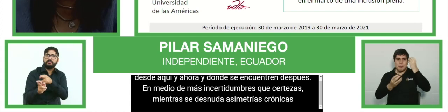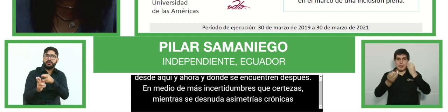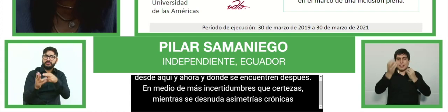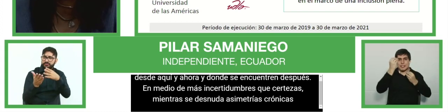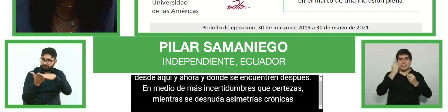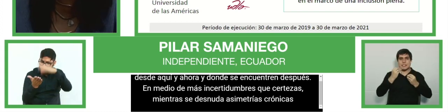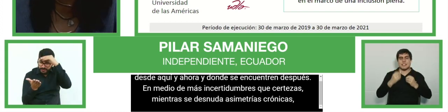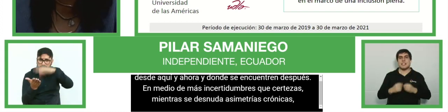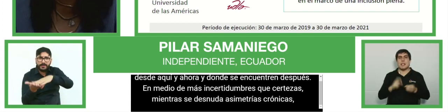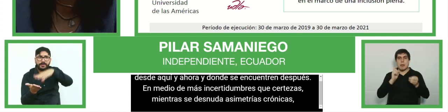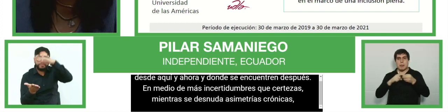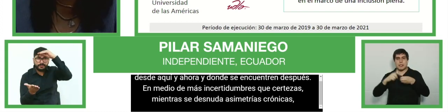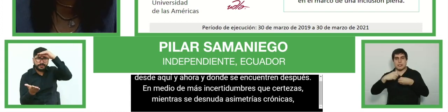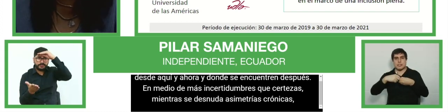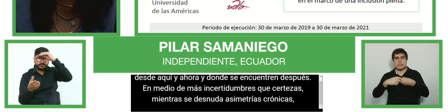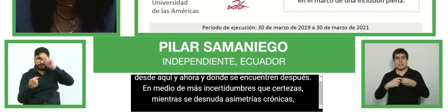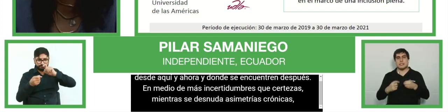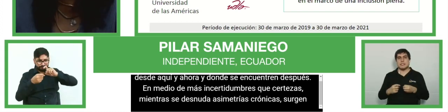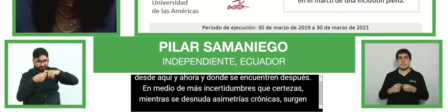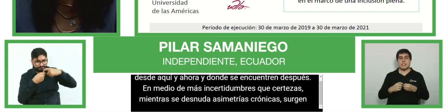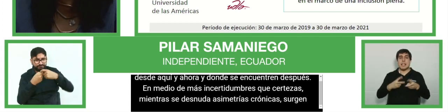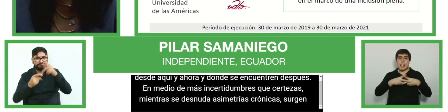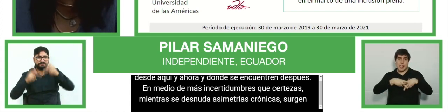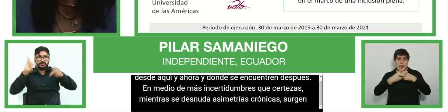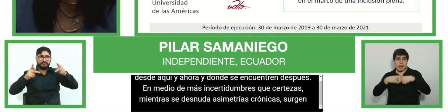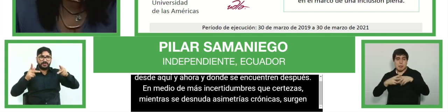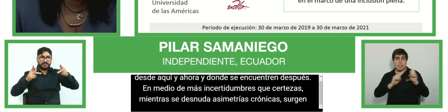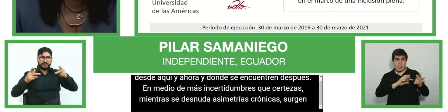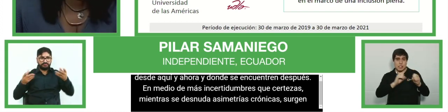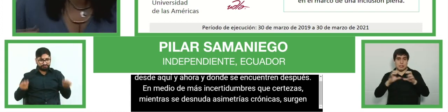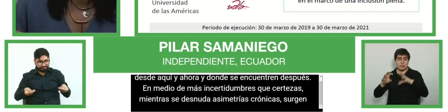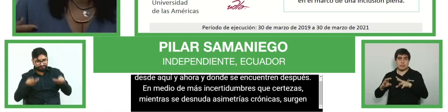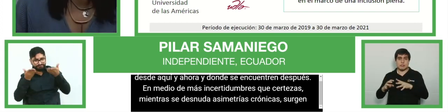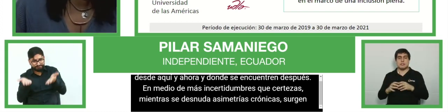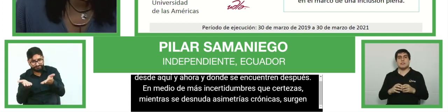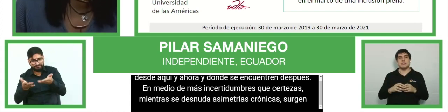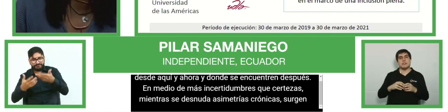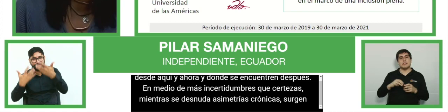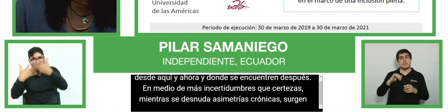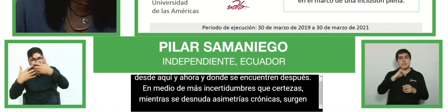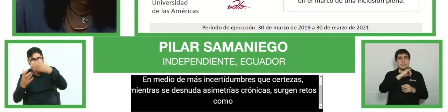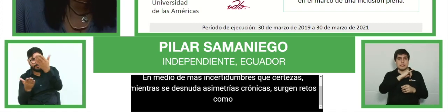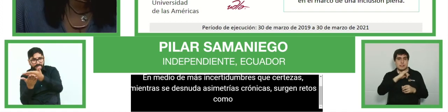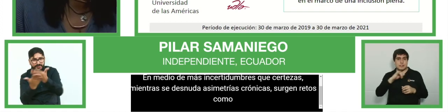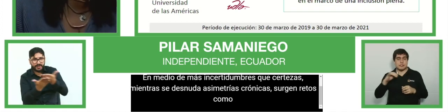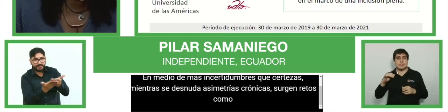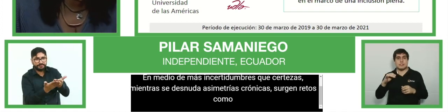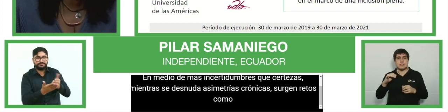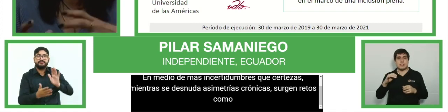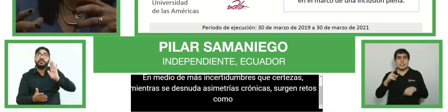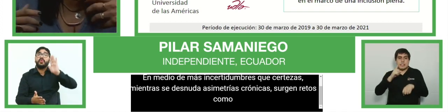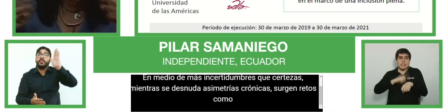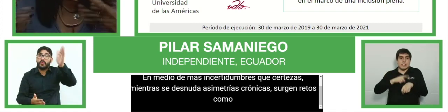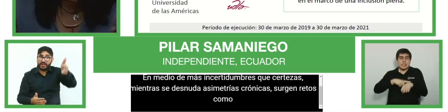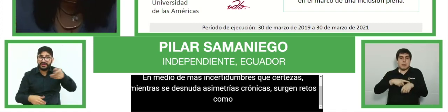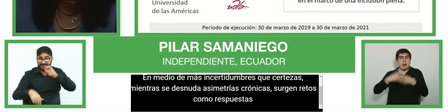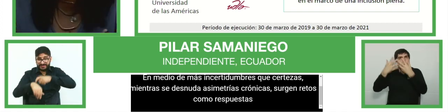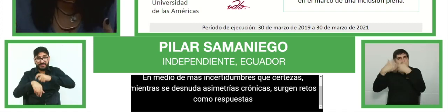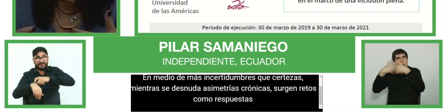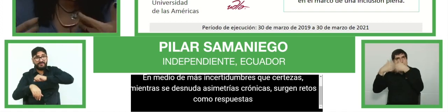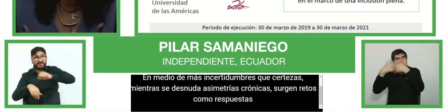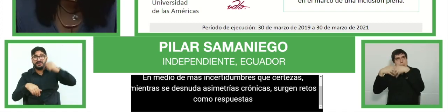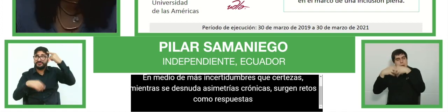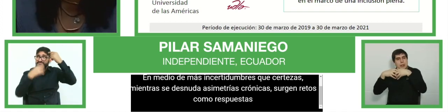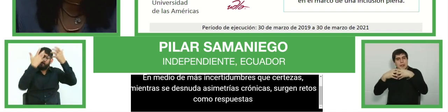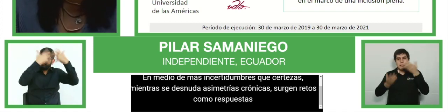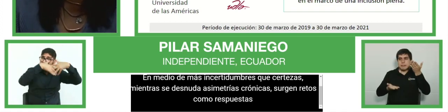Methodologies and tools for education appear, but we don't have time to reflect on them and wait decisions about them.